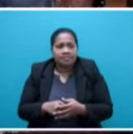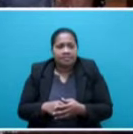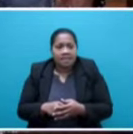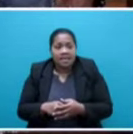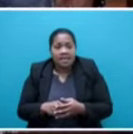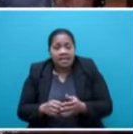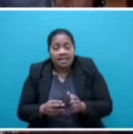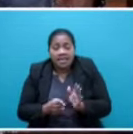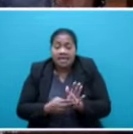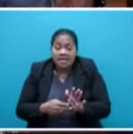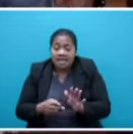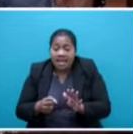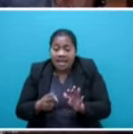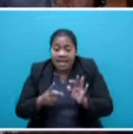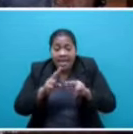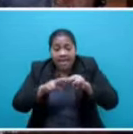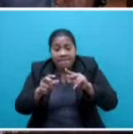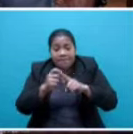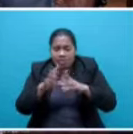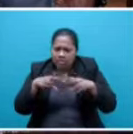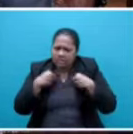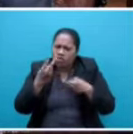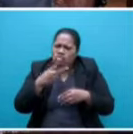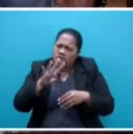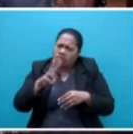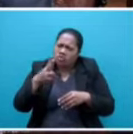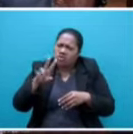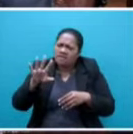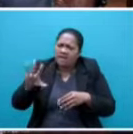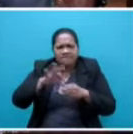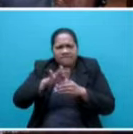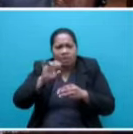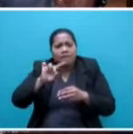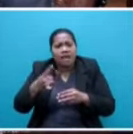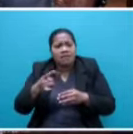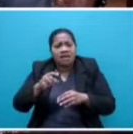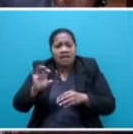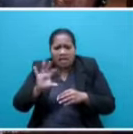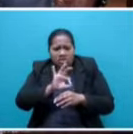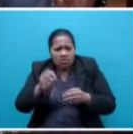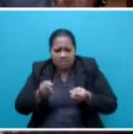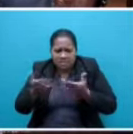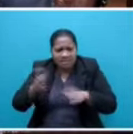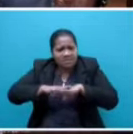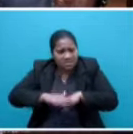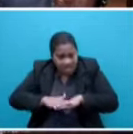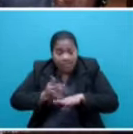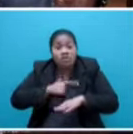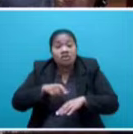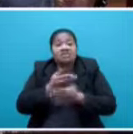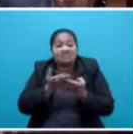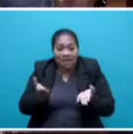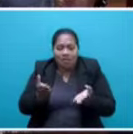about 24-25% of the votes, yet they did not get a single seat. Because that was the system, the way the electoral system